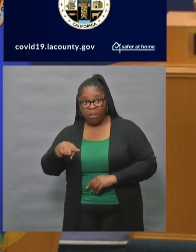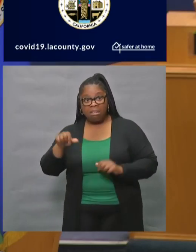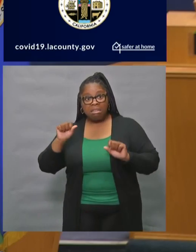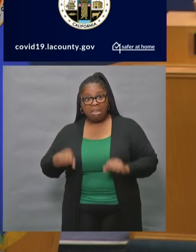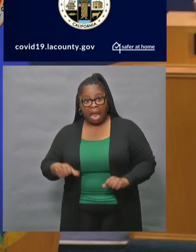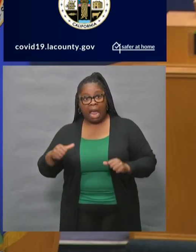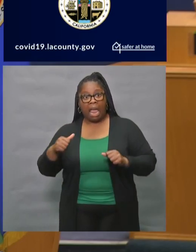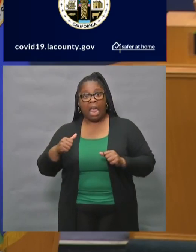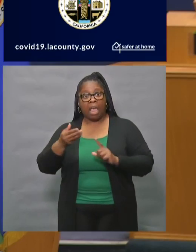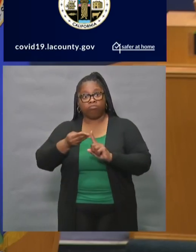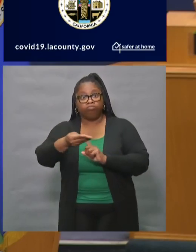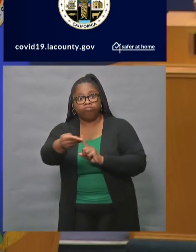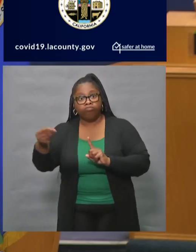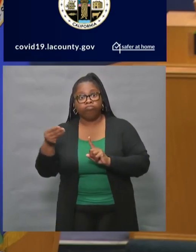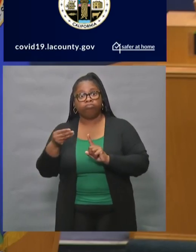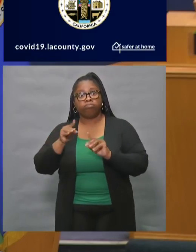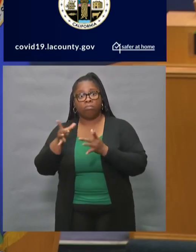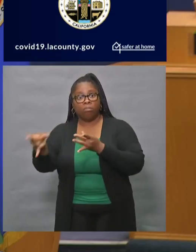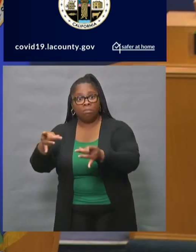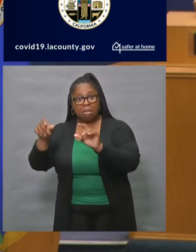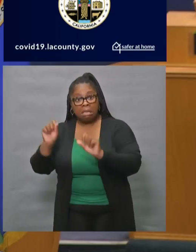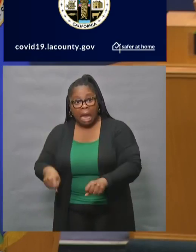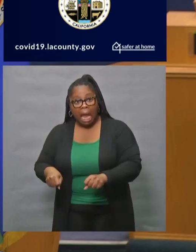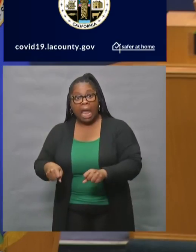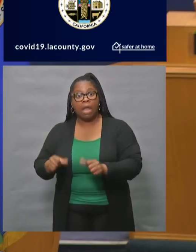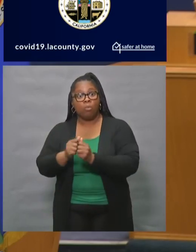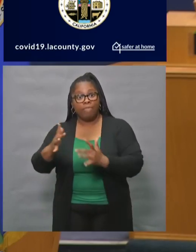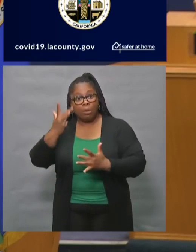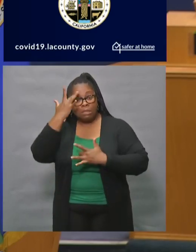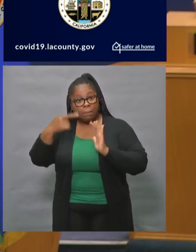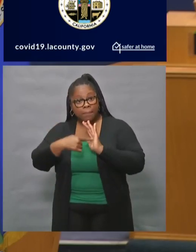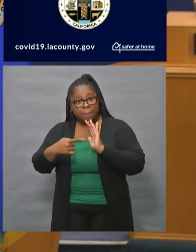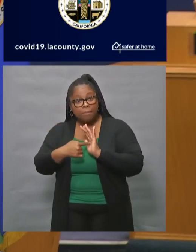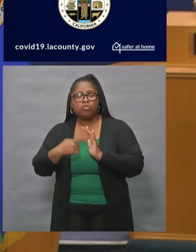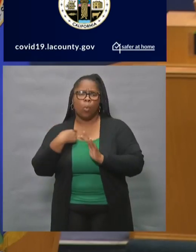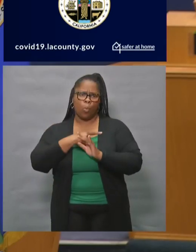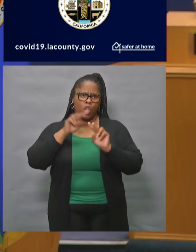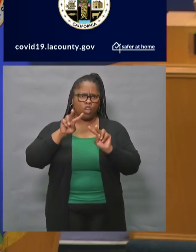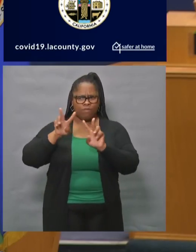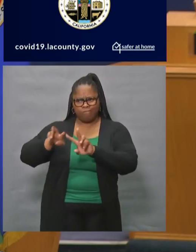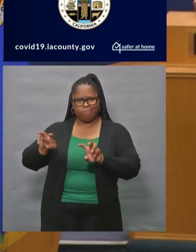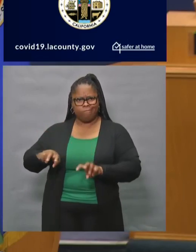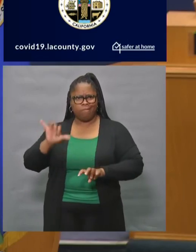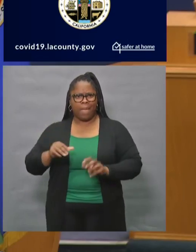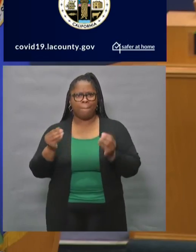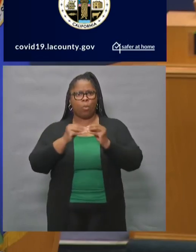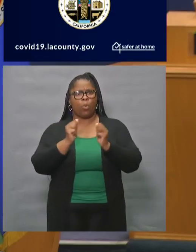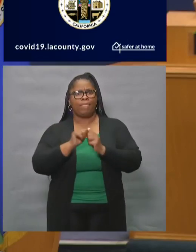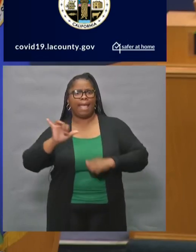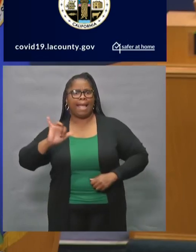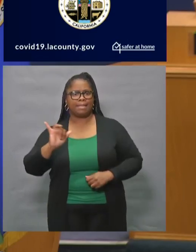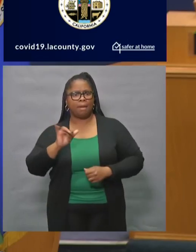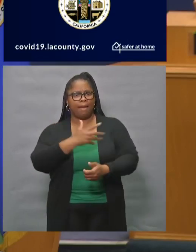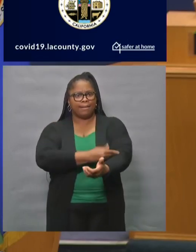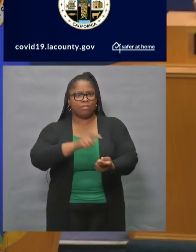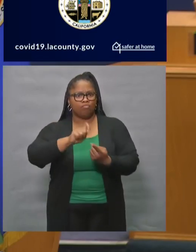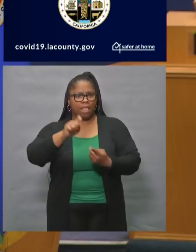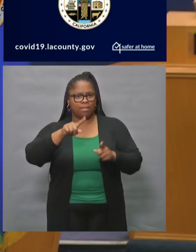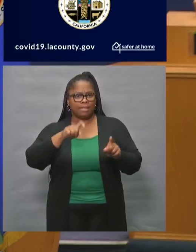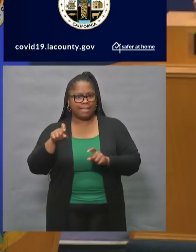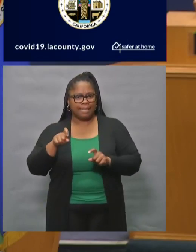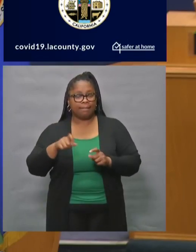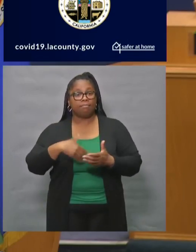infection, and we're working on that as well. So hopefully we'll be able to do something with the antibody testing and get those questions answered.